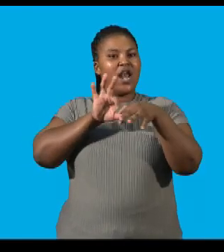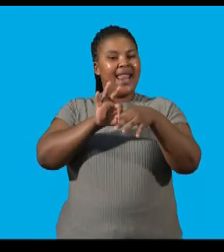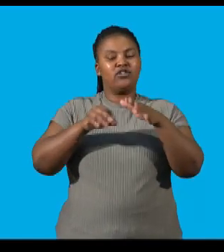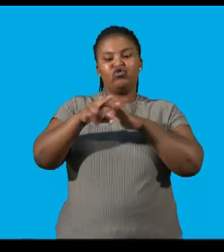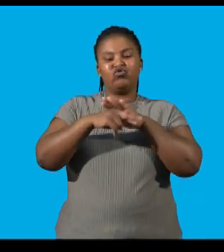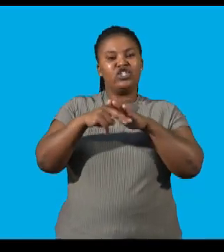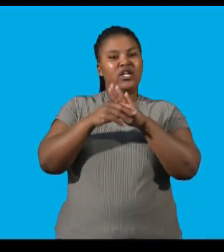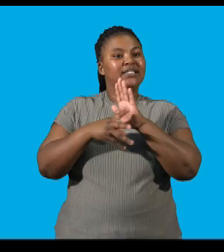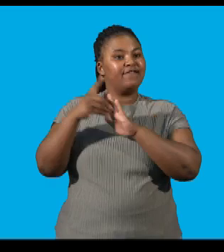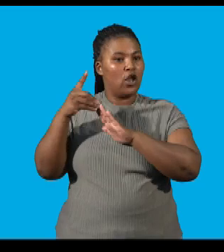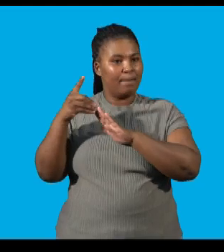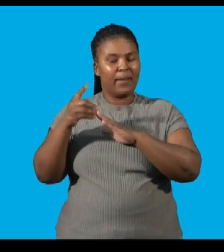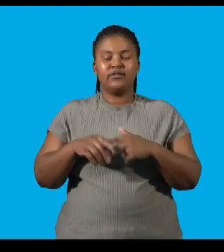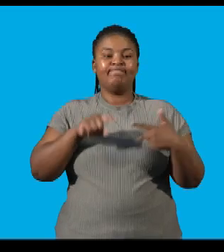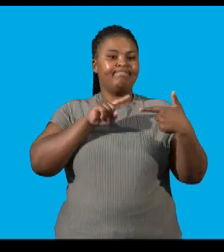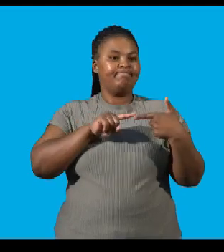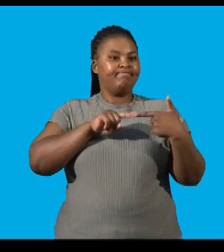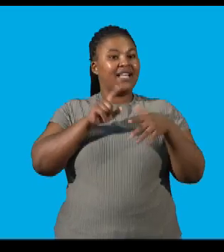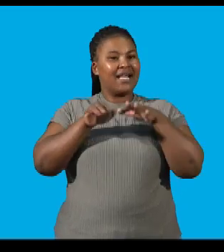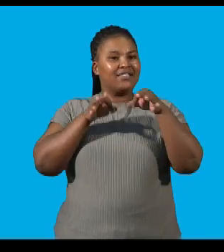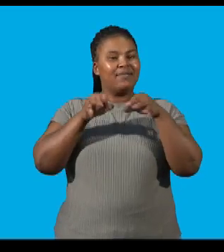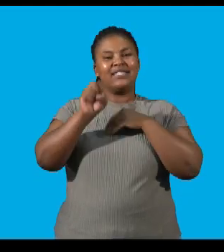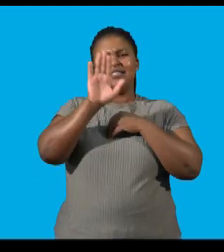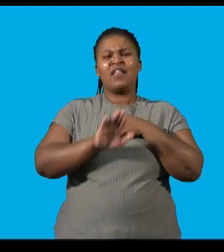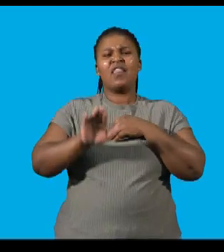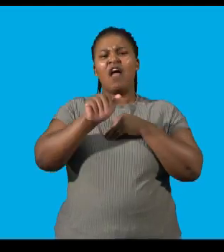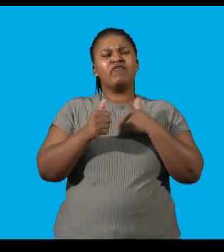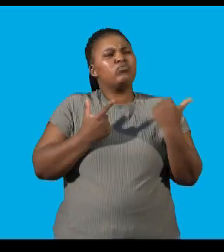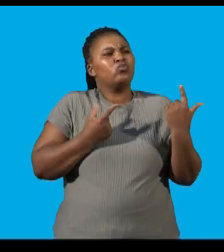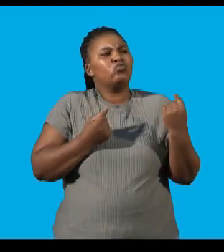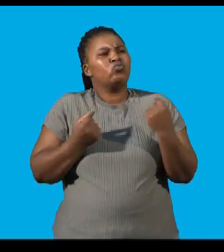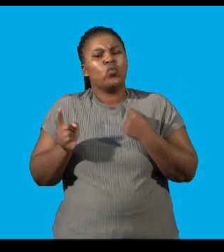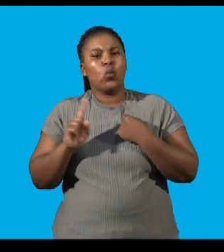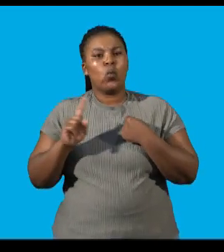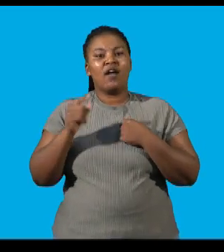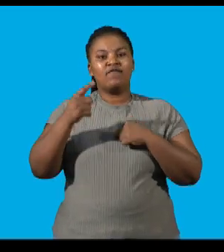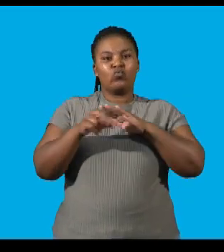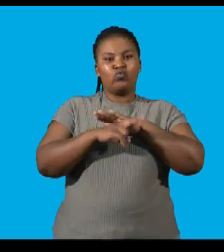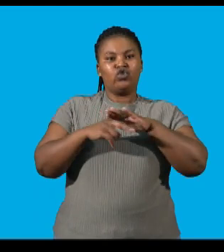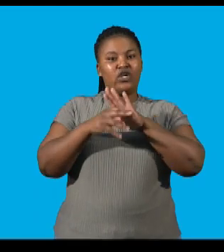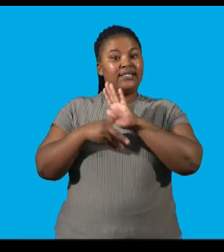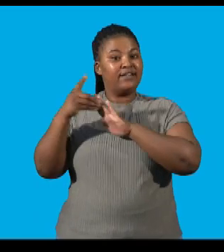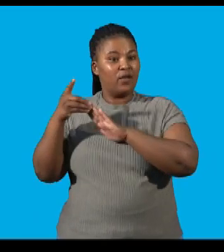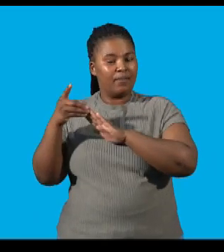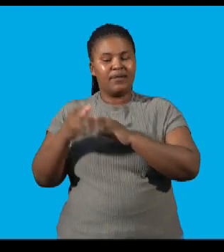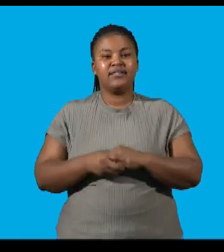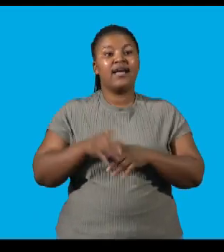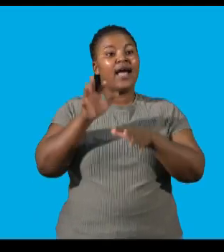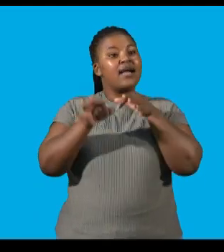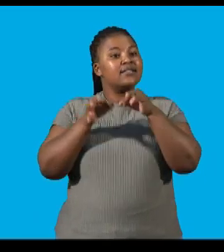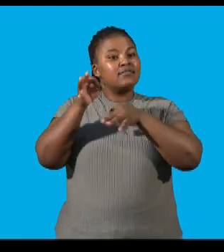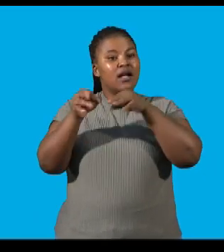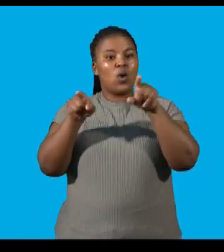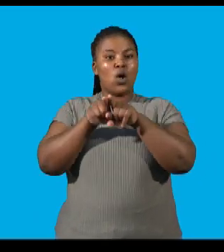regional development, discuss in detail South Africa's endeavors to regional development, and